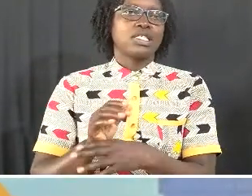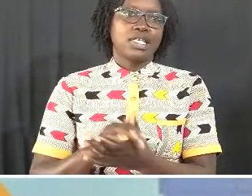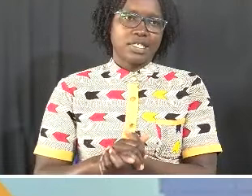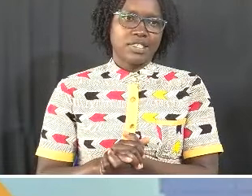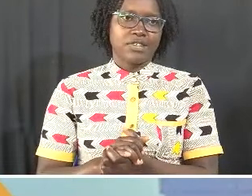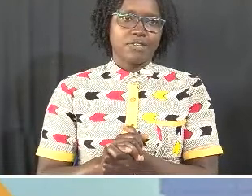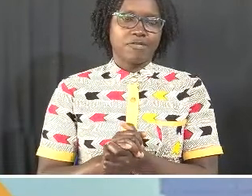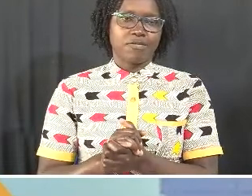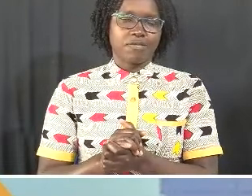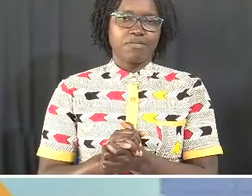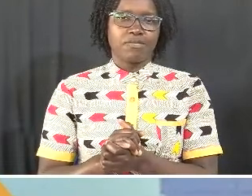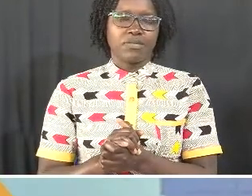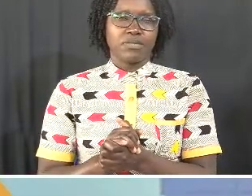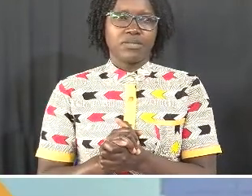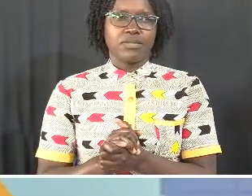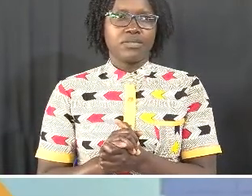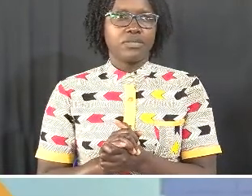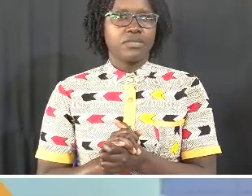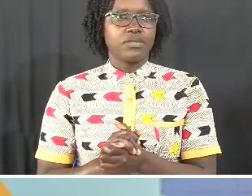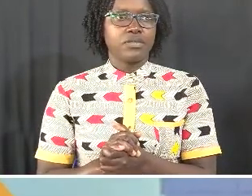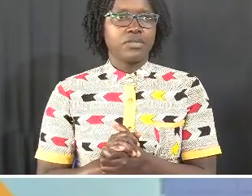of the church of God.